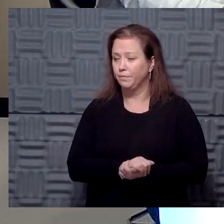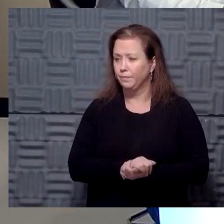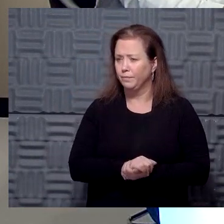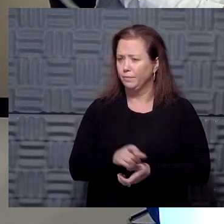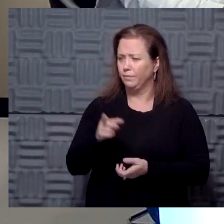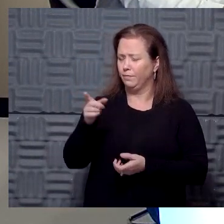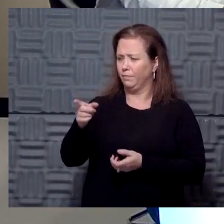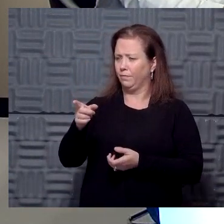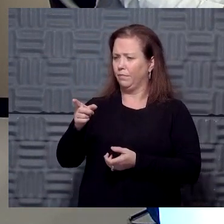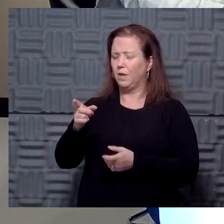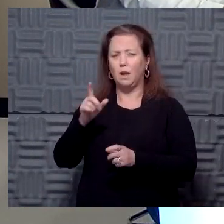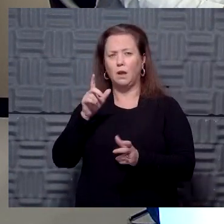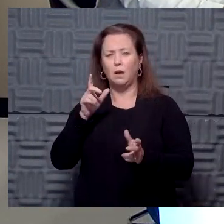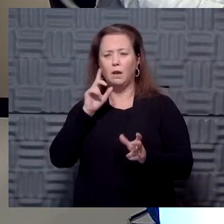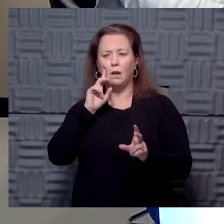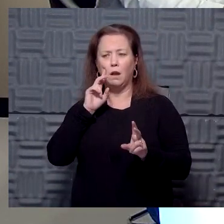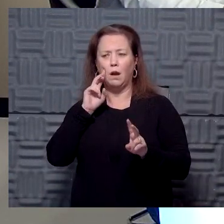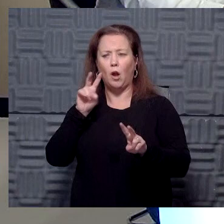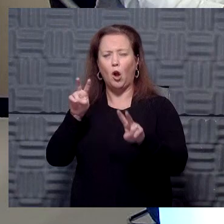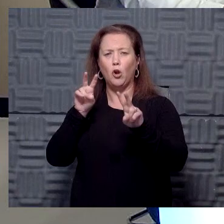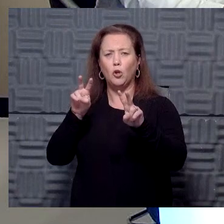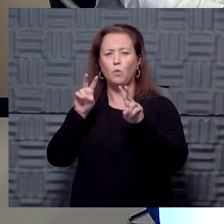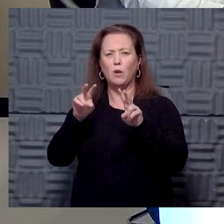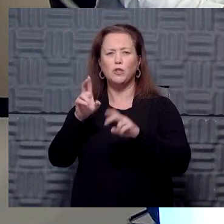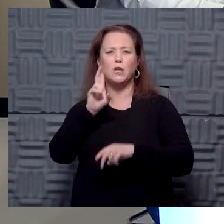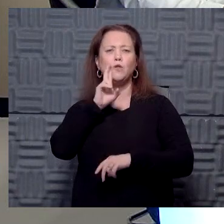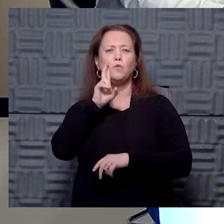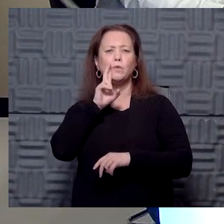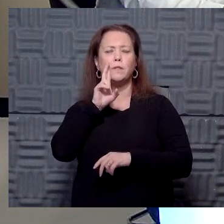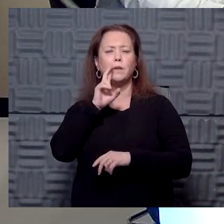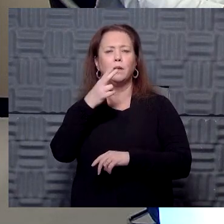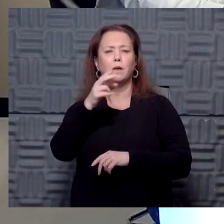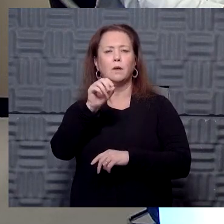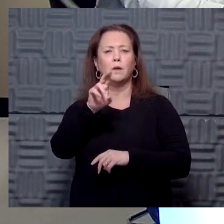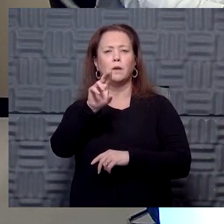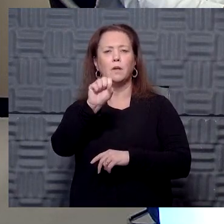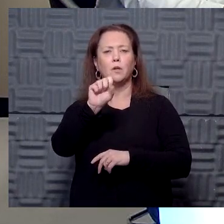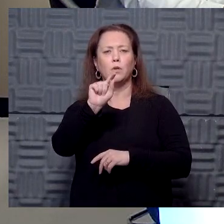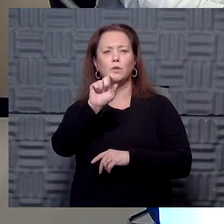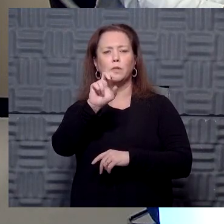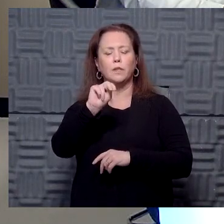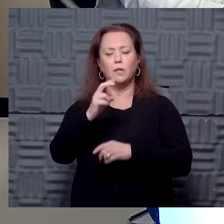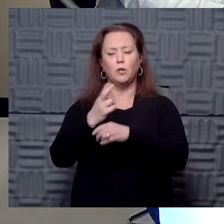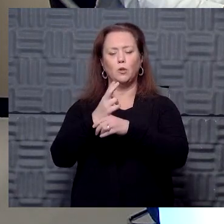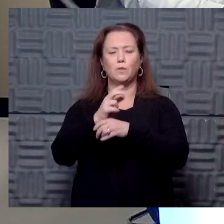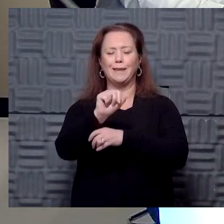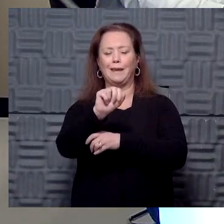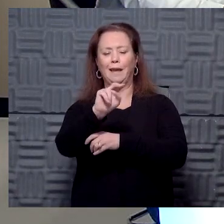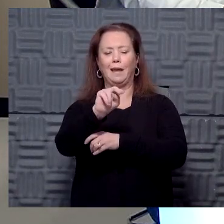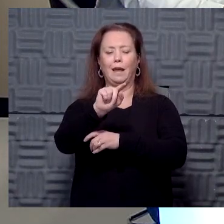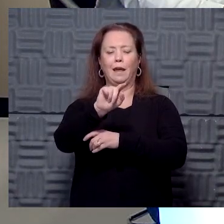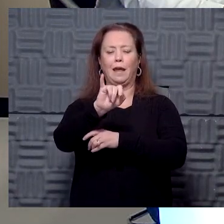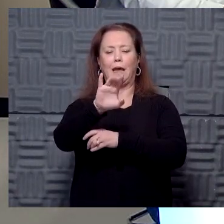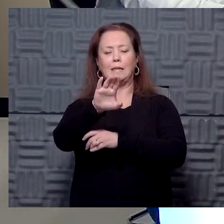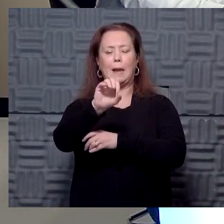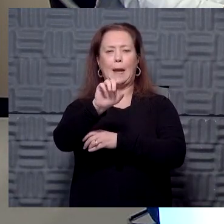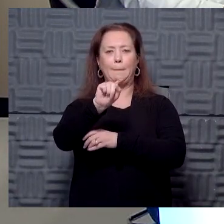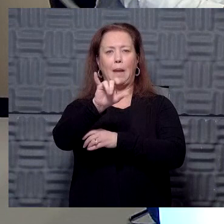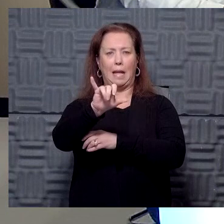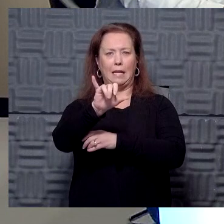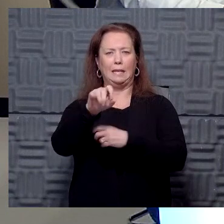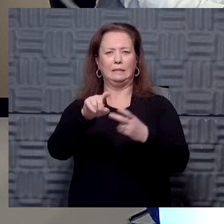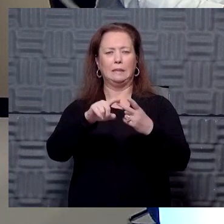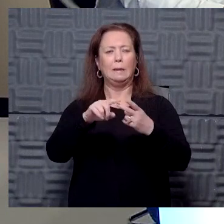Have you guys been following what's taking place in Houston with using antibodies and blood to possibly treat some critically ill